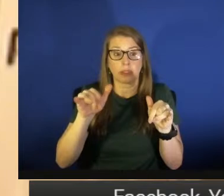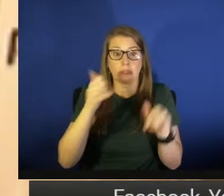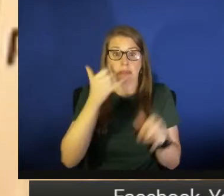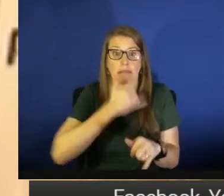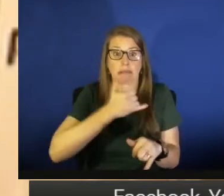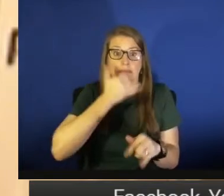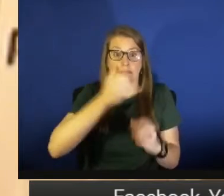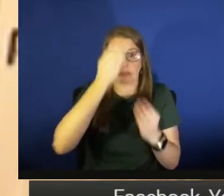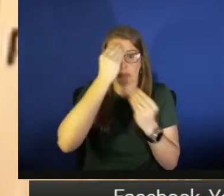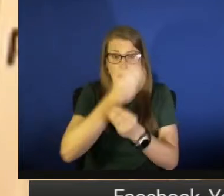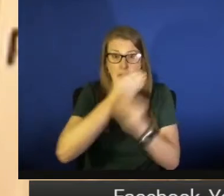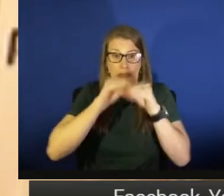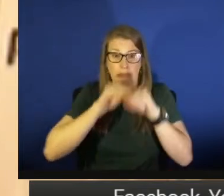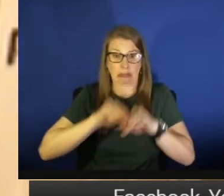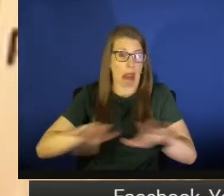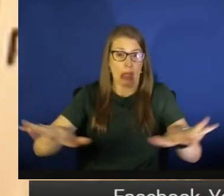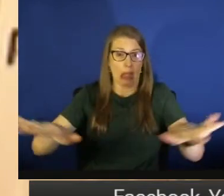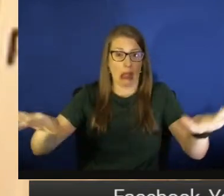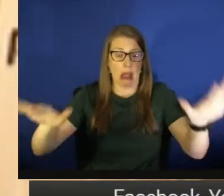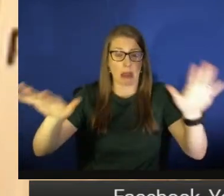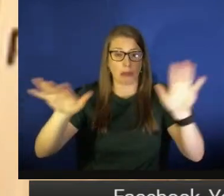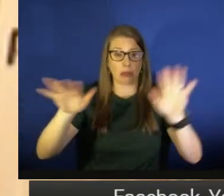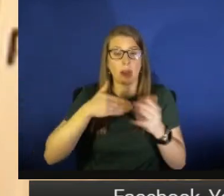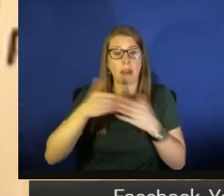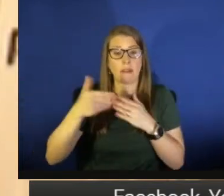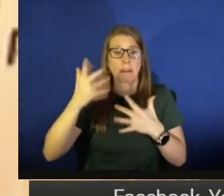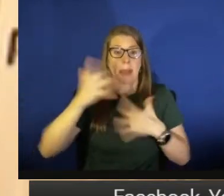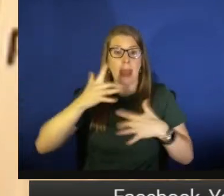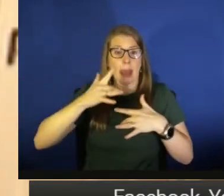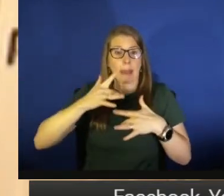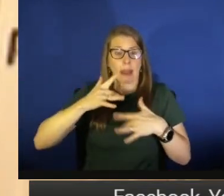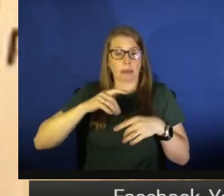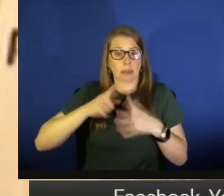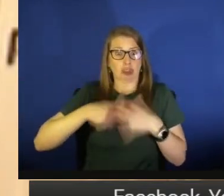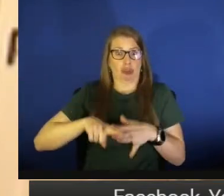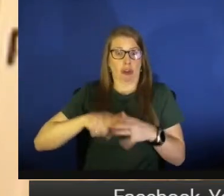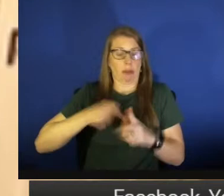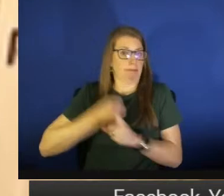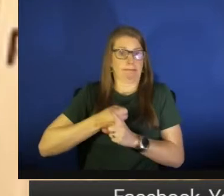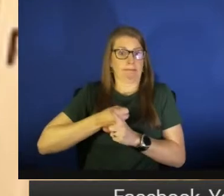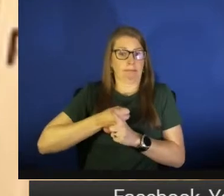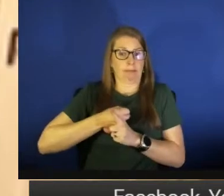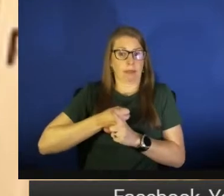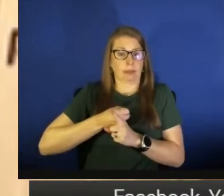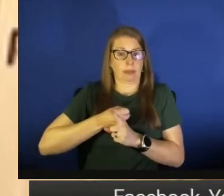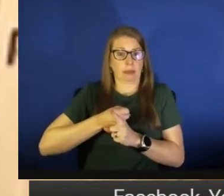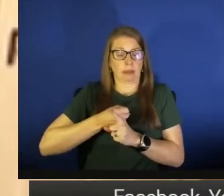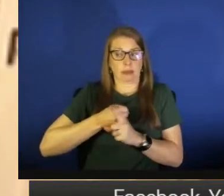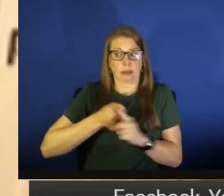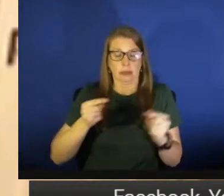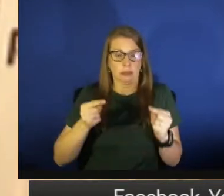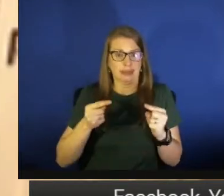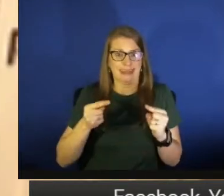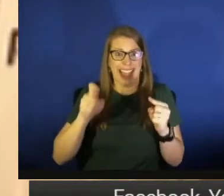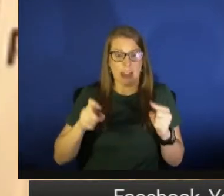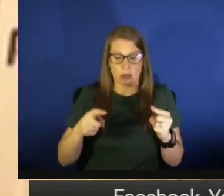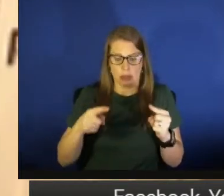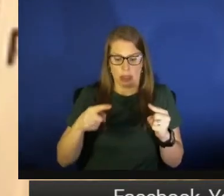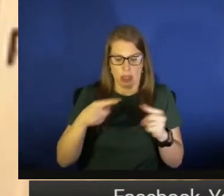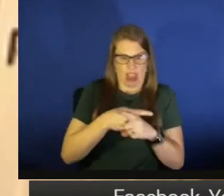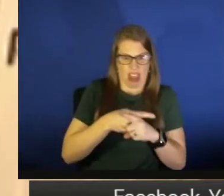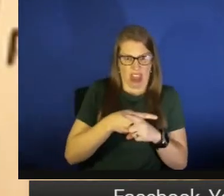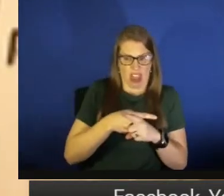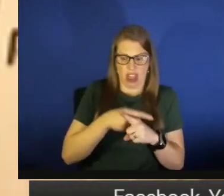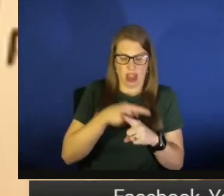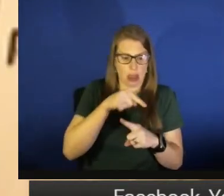misinformation that came out in the beginning of this pandemic, and trying to counter that with factual,